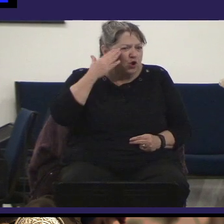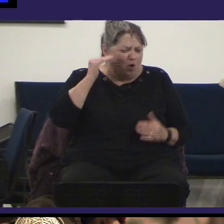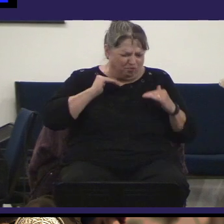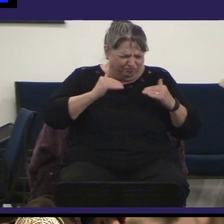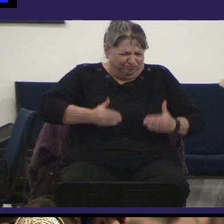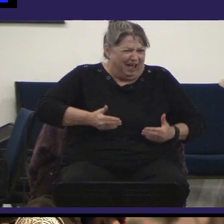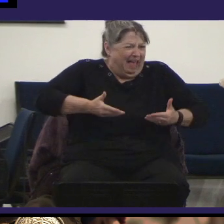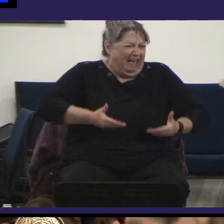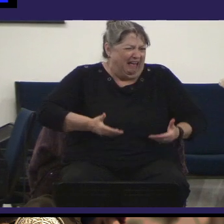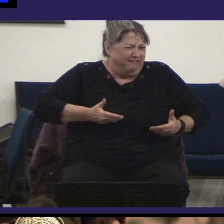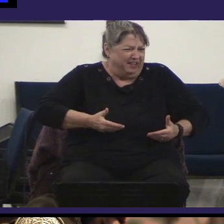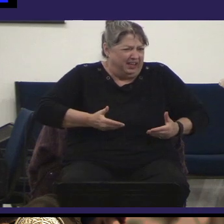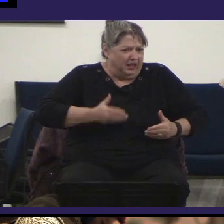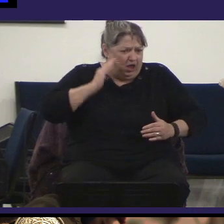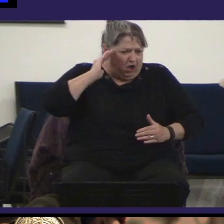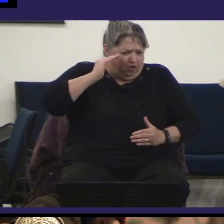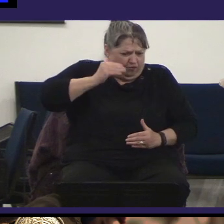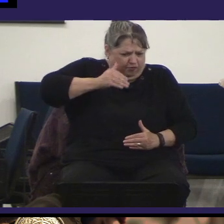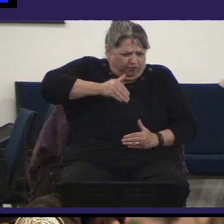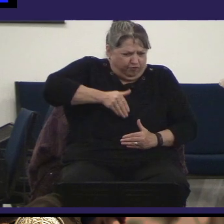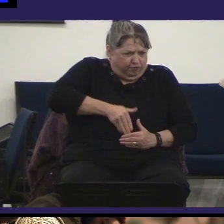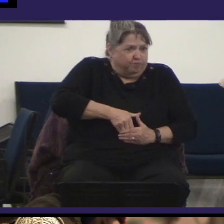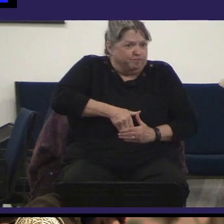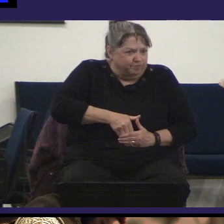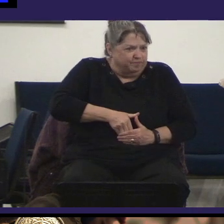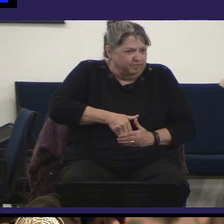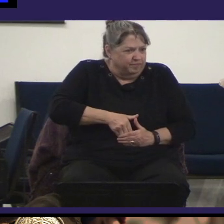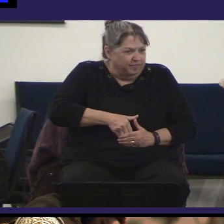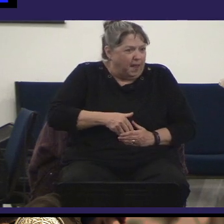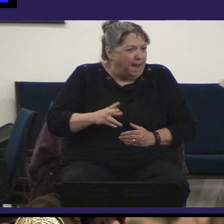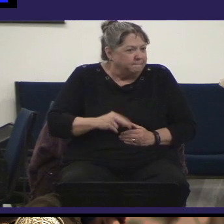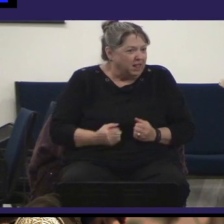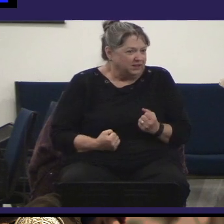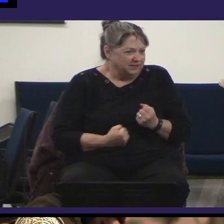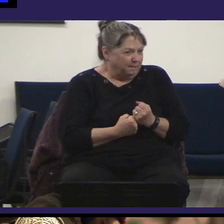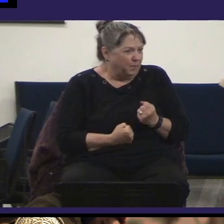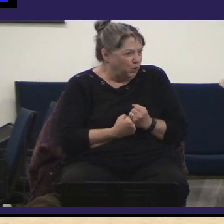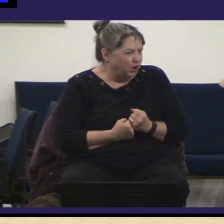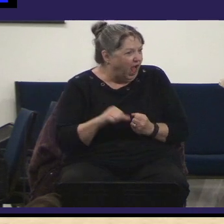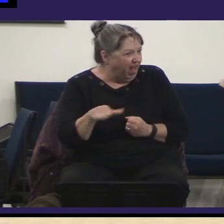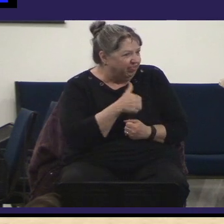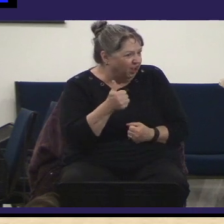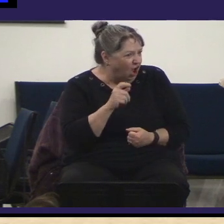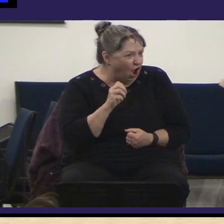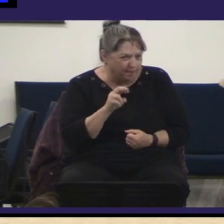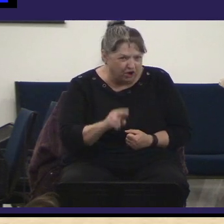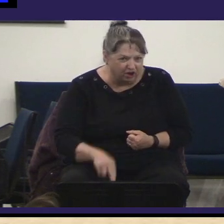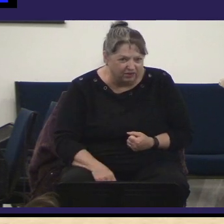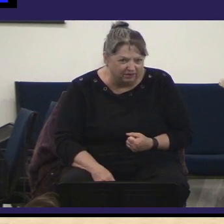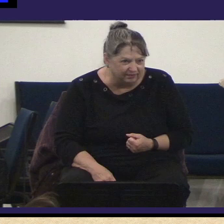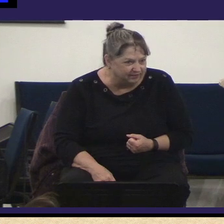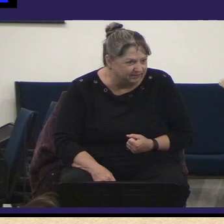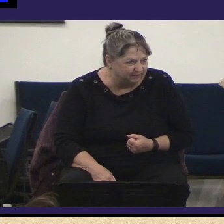be hindered. Notice up on the screen, Neil Anderson says